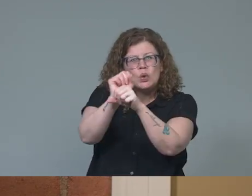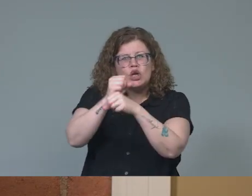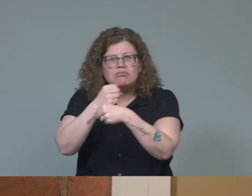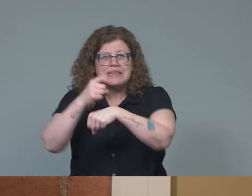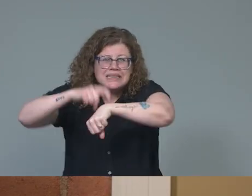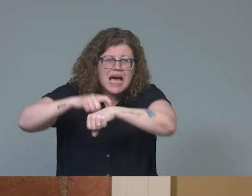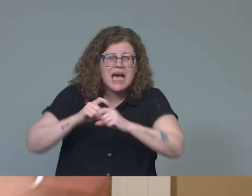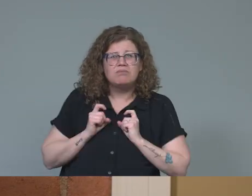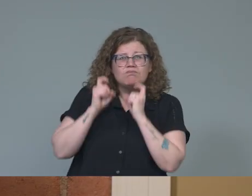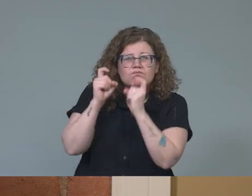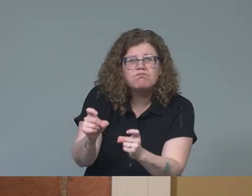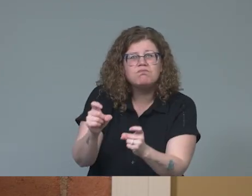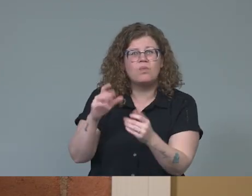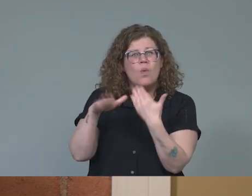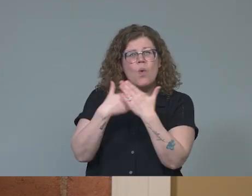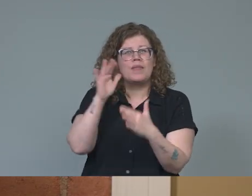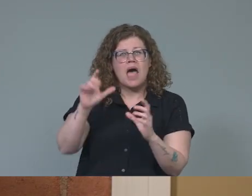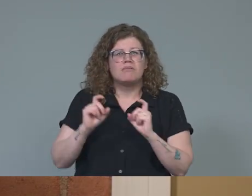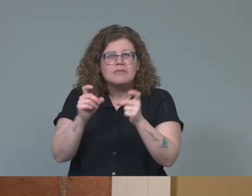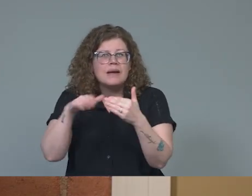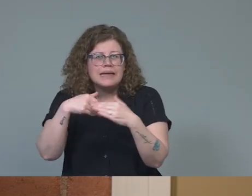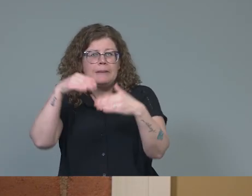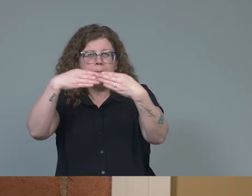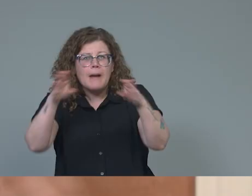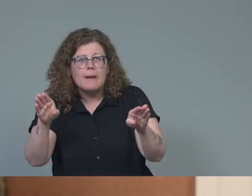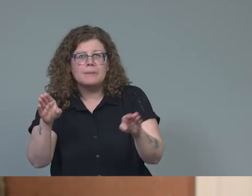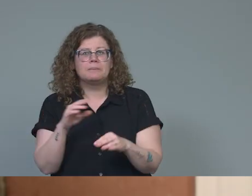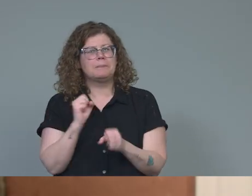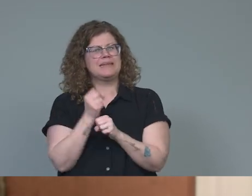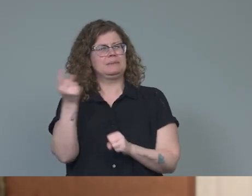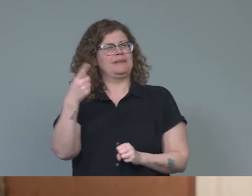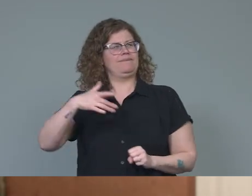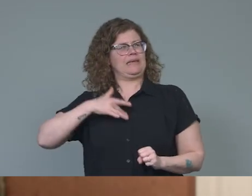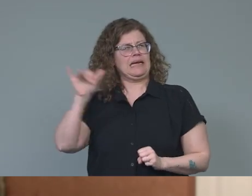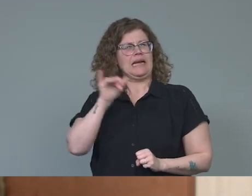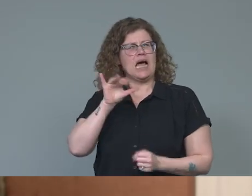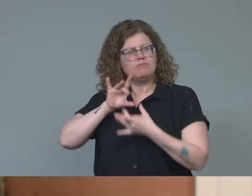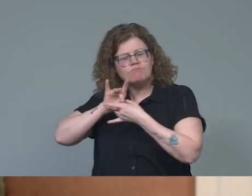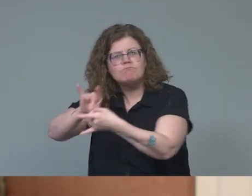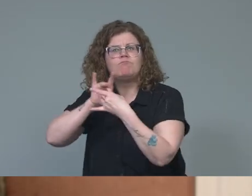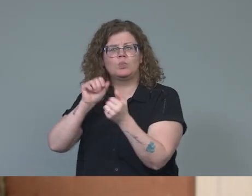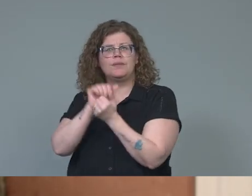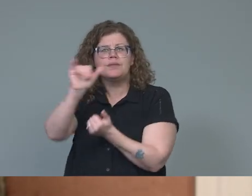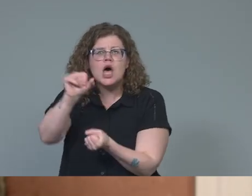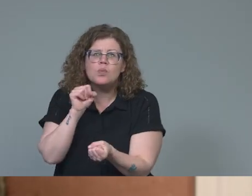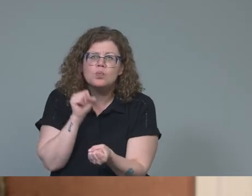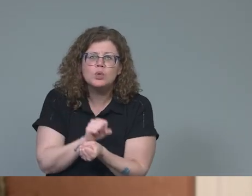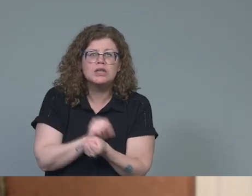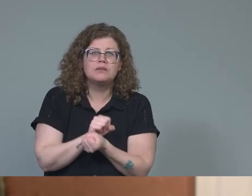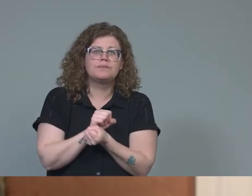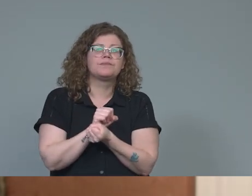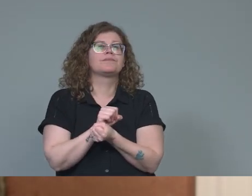thinking that people don't want to know about the process, I think, is a bit of a pitfall. Artists are skilled laborers. And often people see art